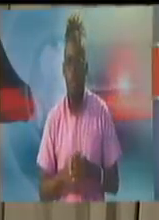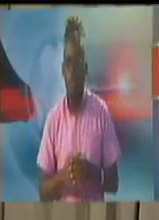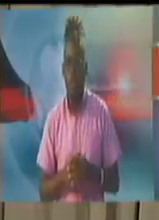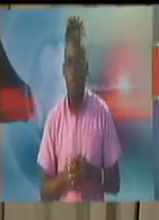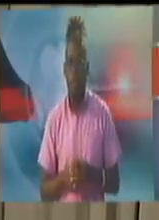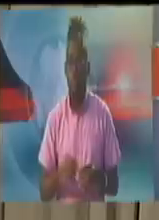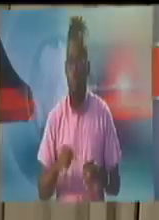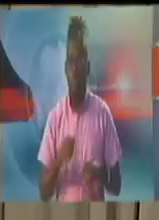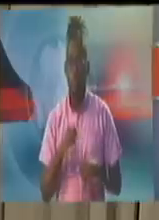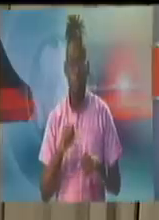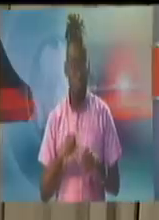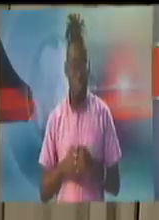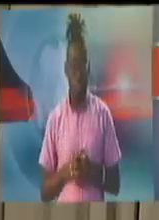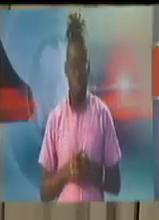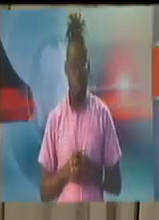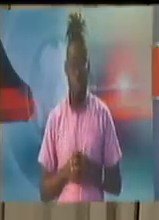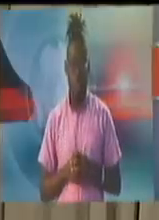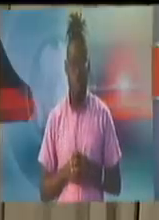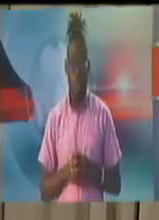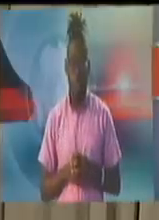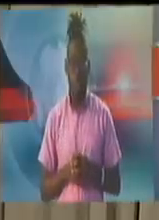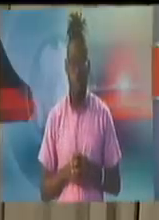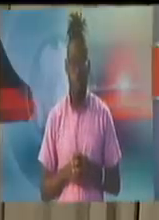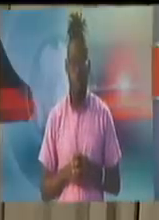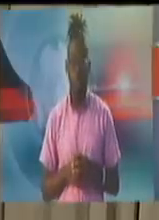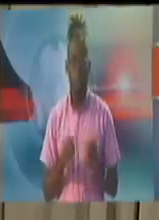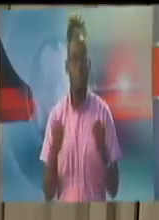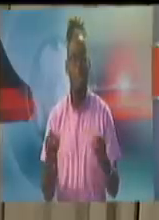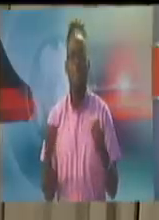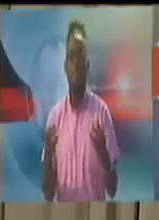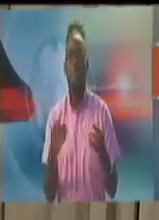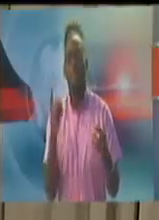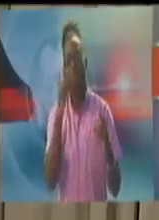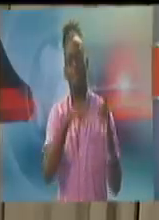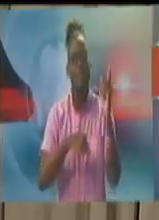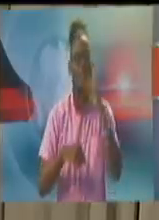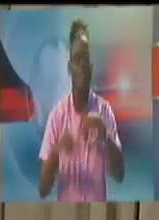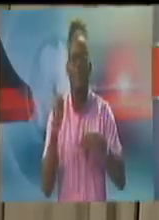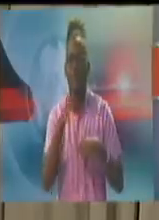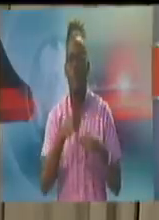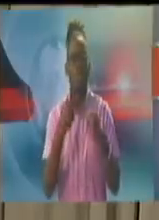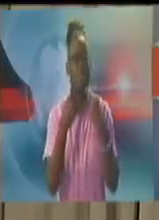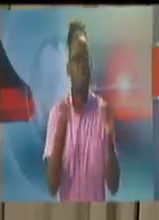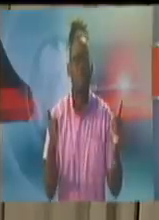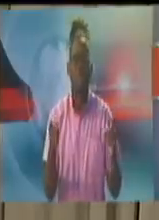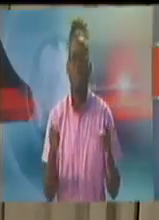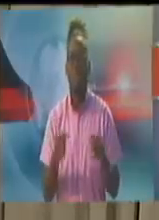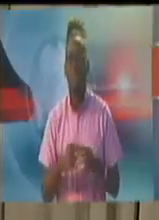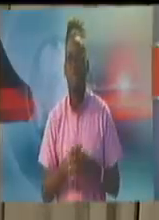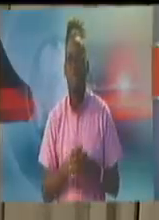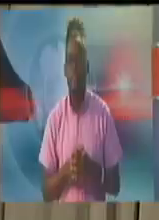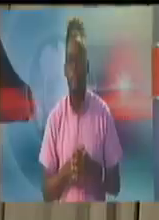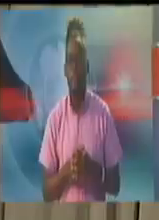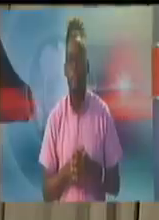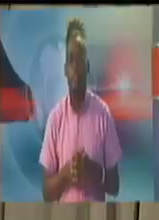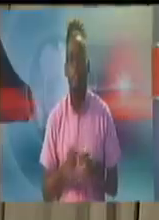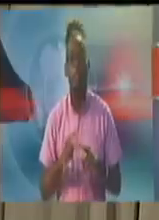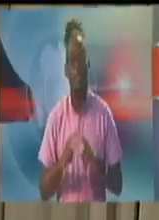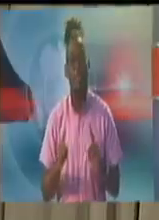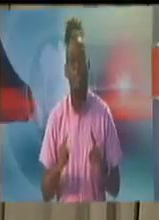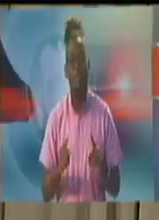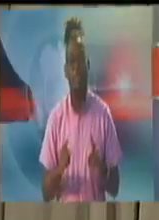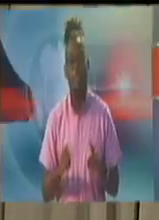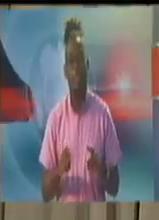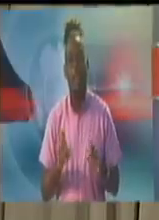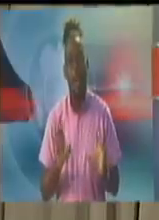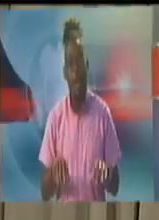to this barrage of fake news coming from certain quarters. But if there is if we manage to trace who it comes from and